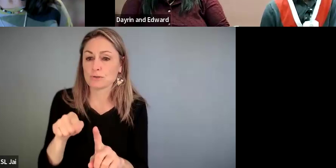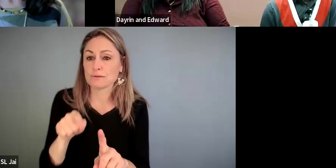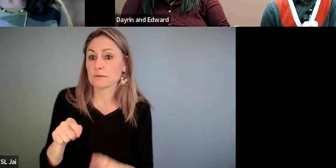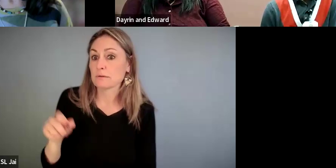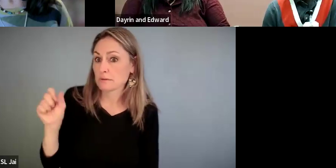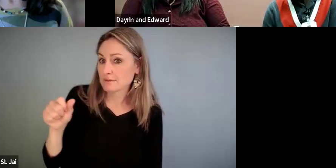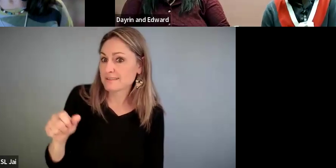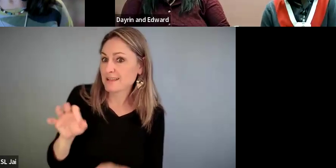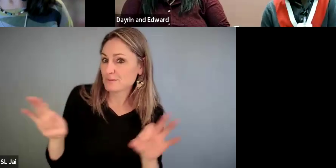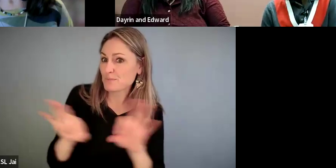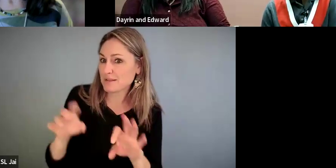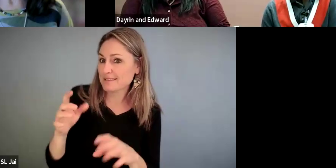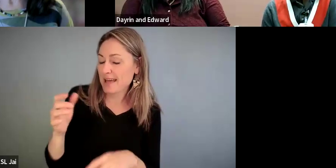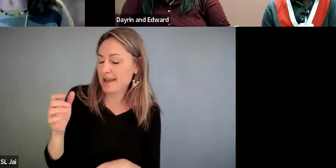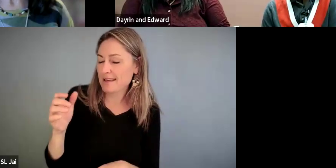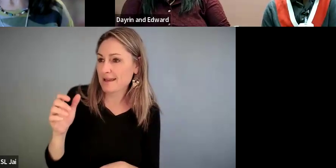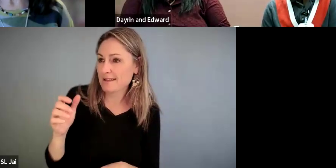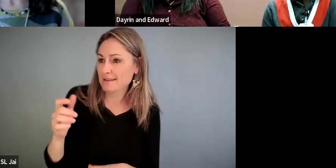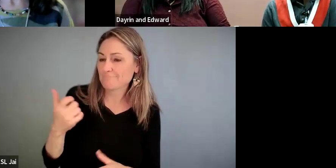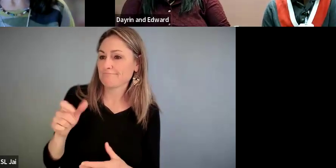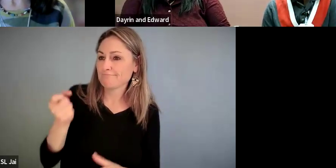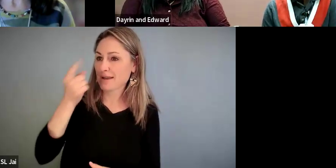Actually, that talks to me because having